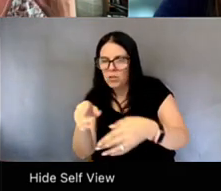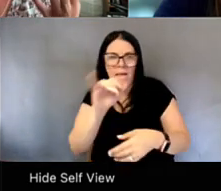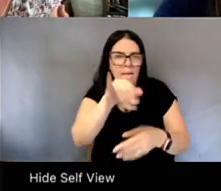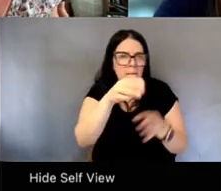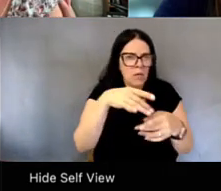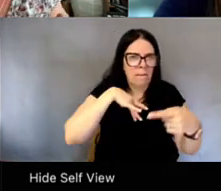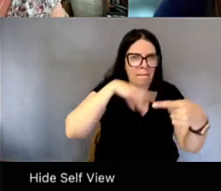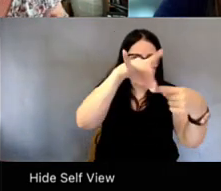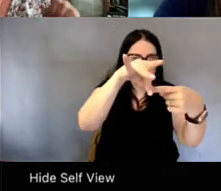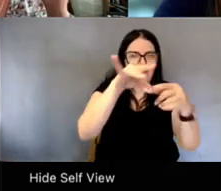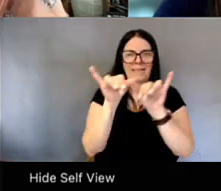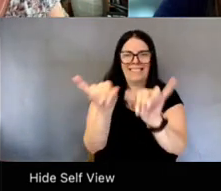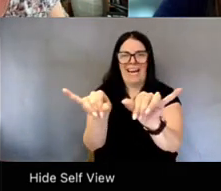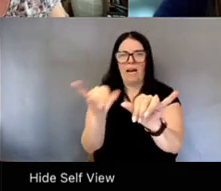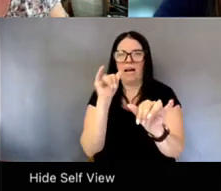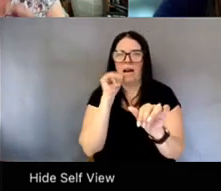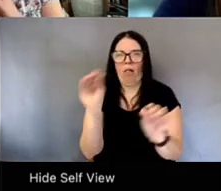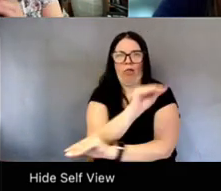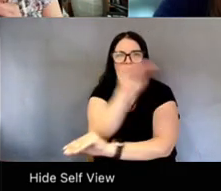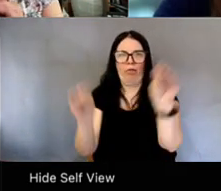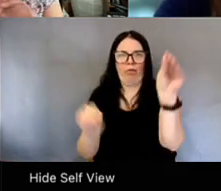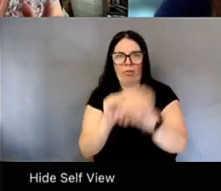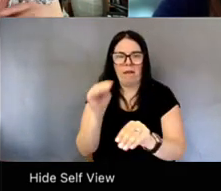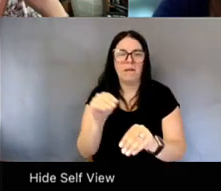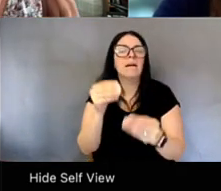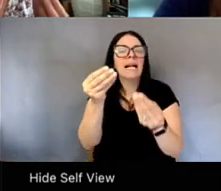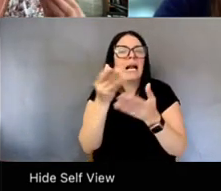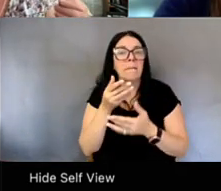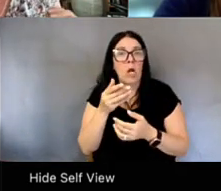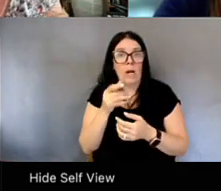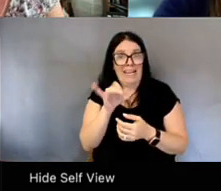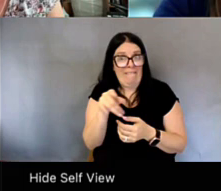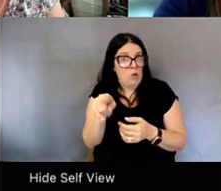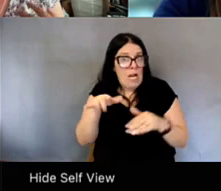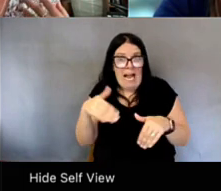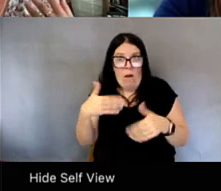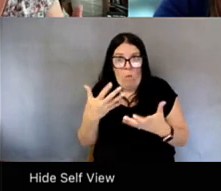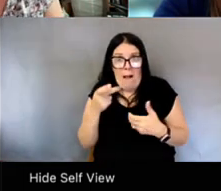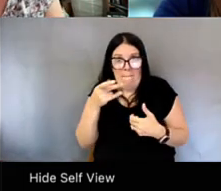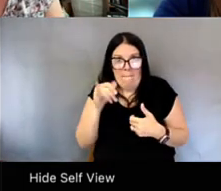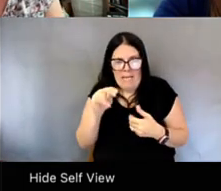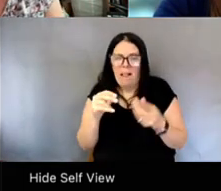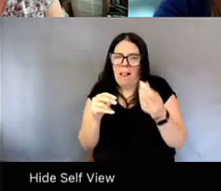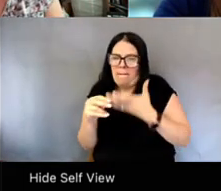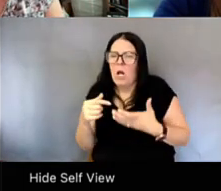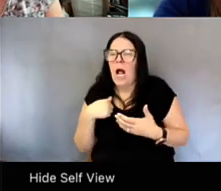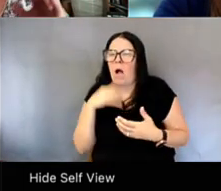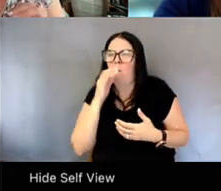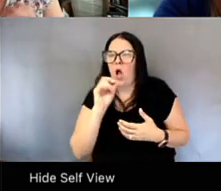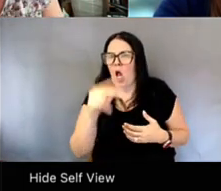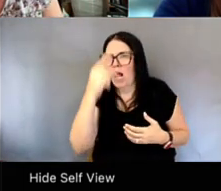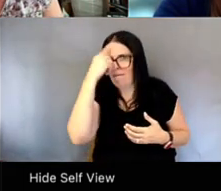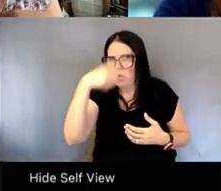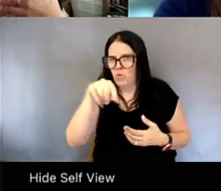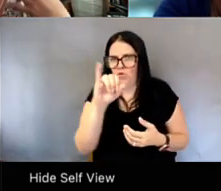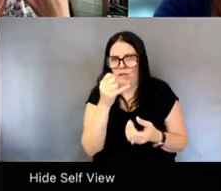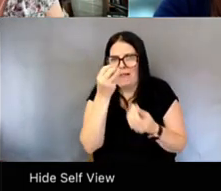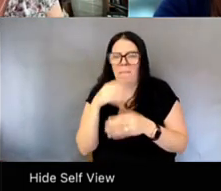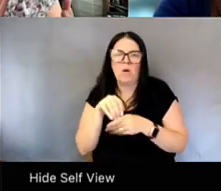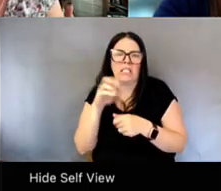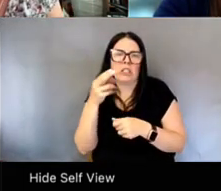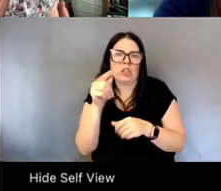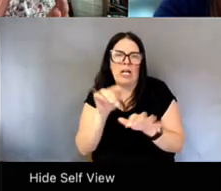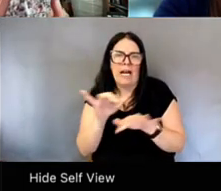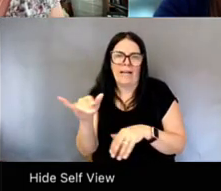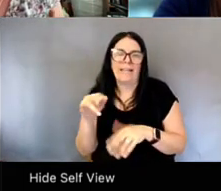they don't move as much. Let me know, just put it in the chat and I will ensure that I enable that for you. That feature has to be